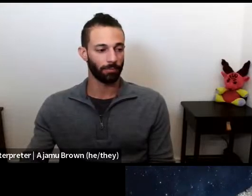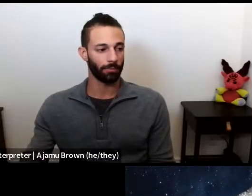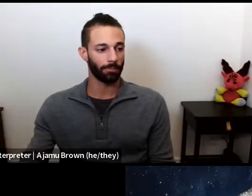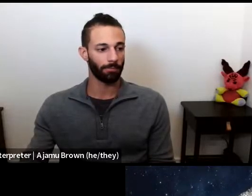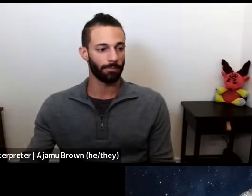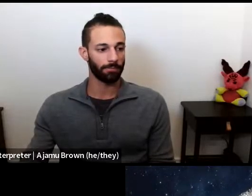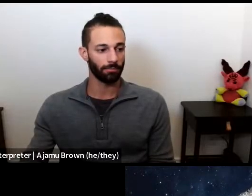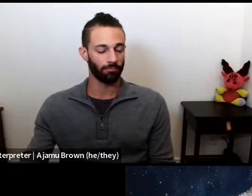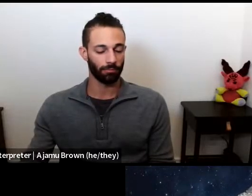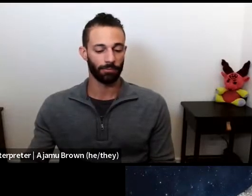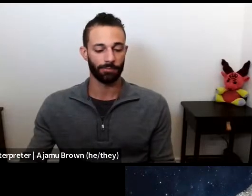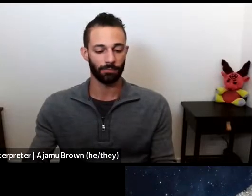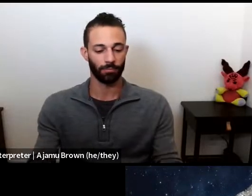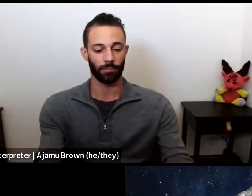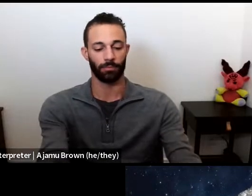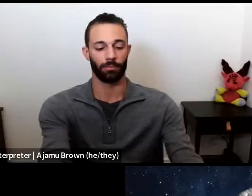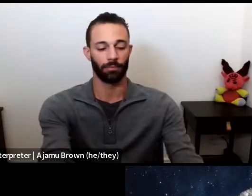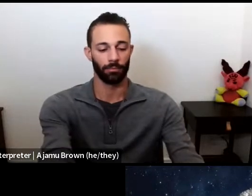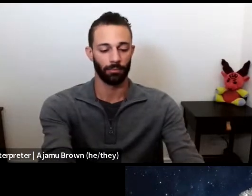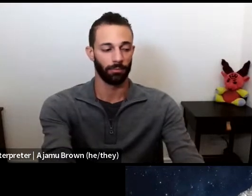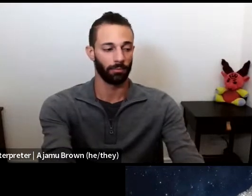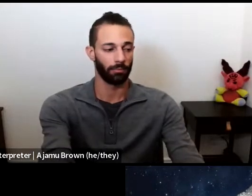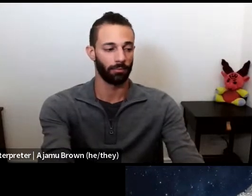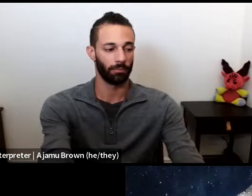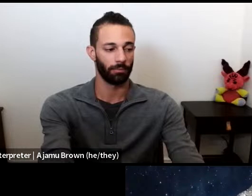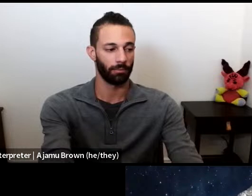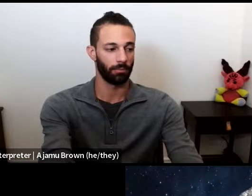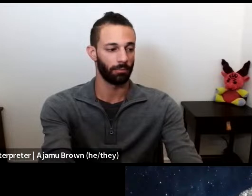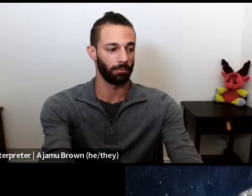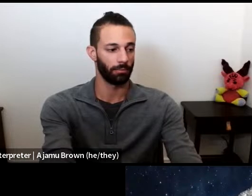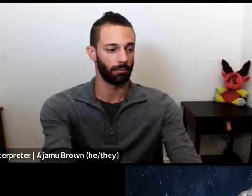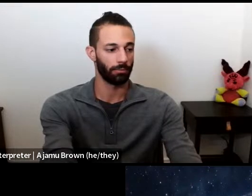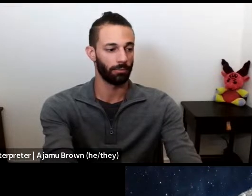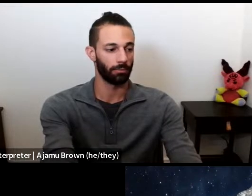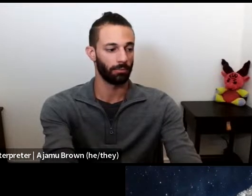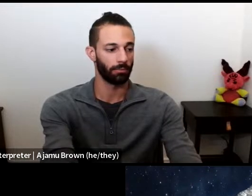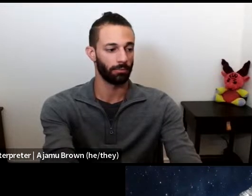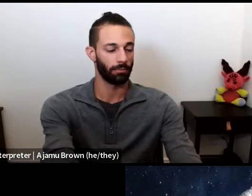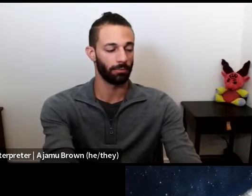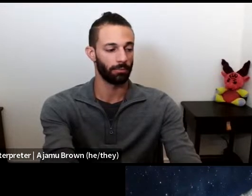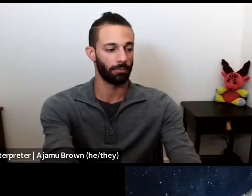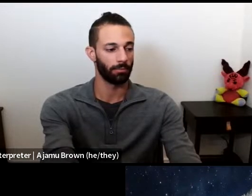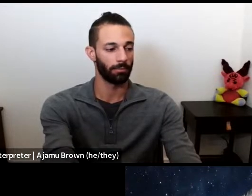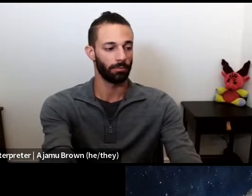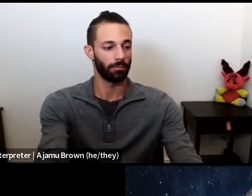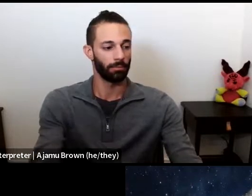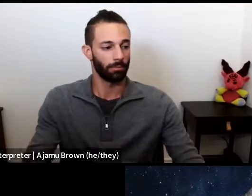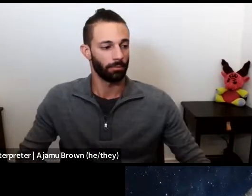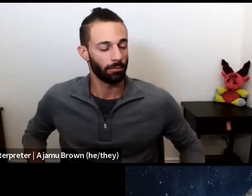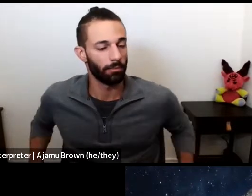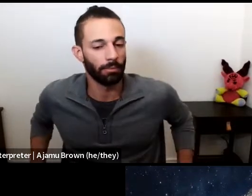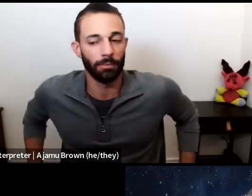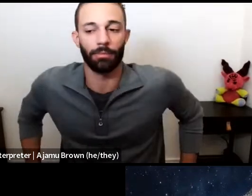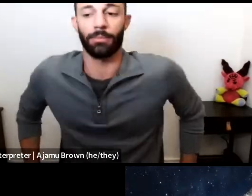Which is, if you're interested in this one, it's very out of print. I